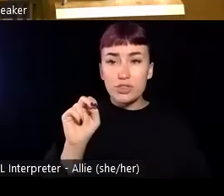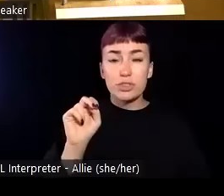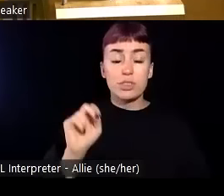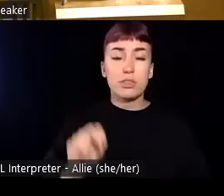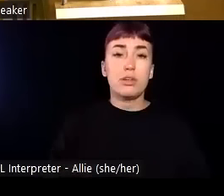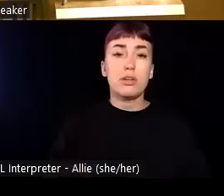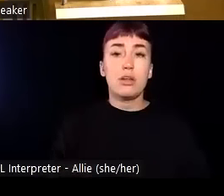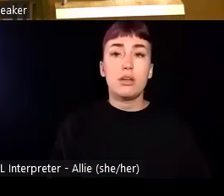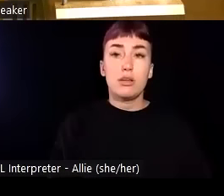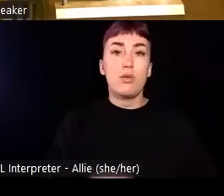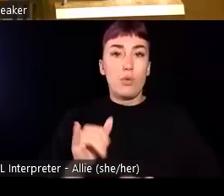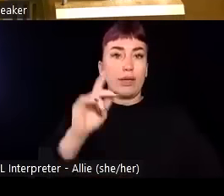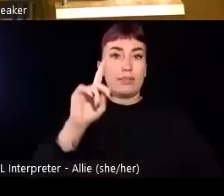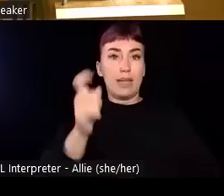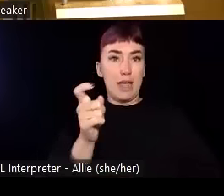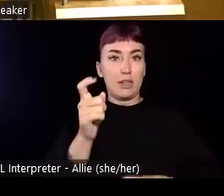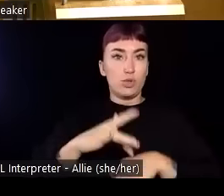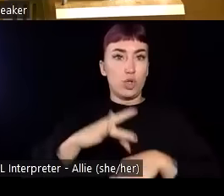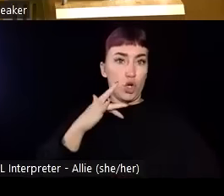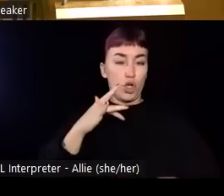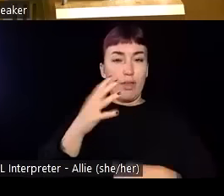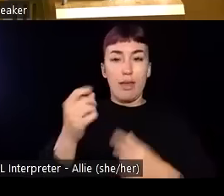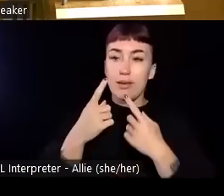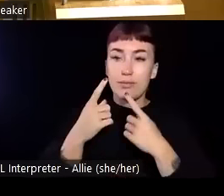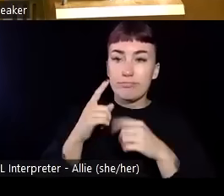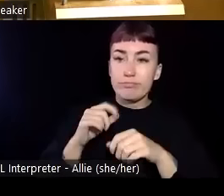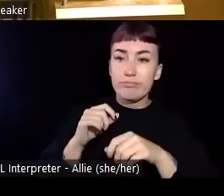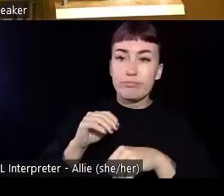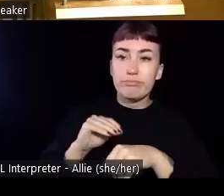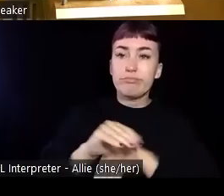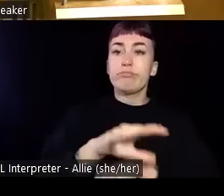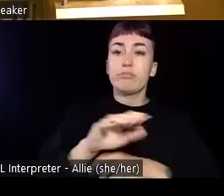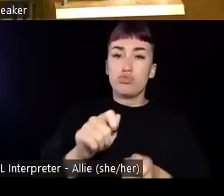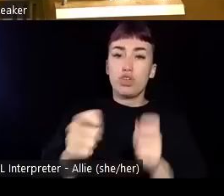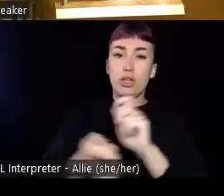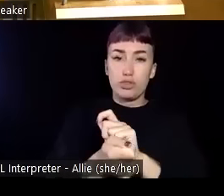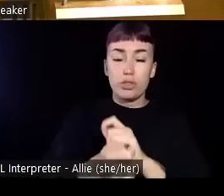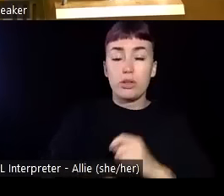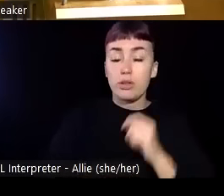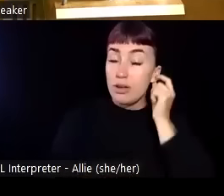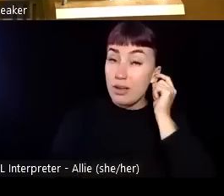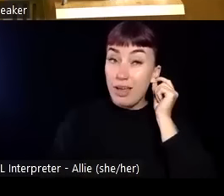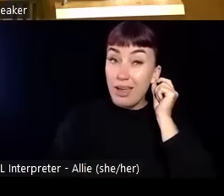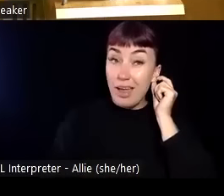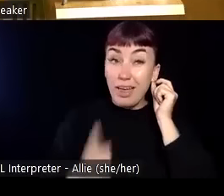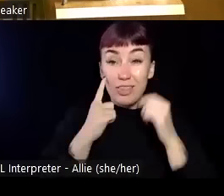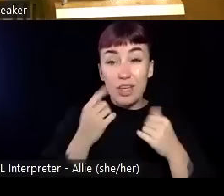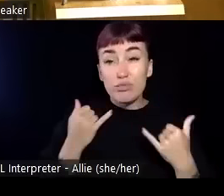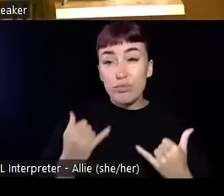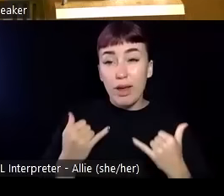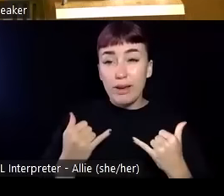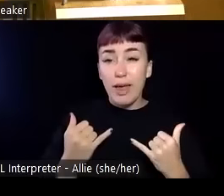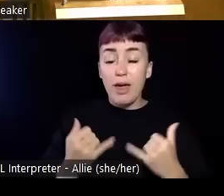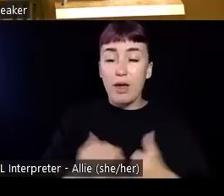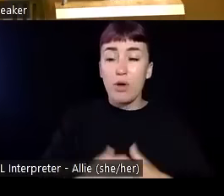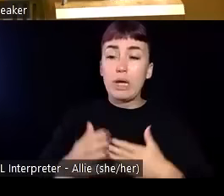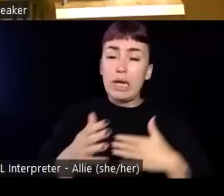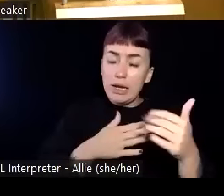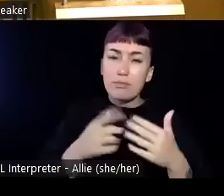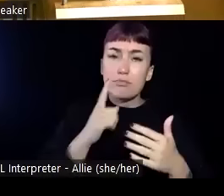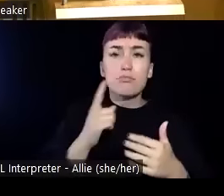can diagnose early and affect change. And so I think right now there's, even though there